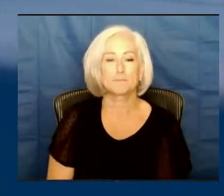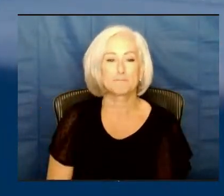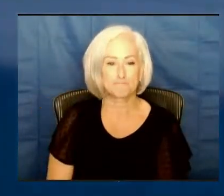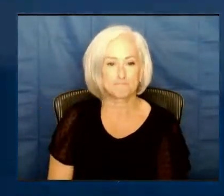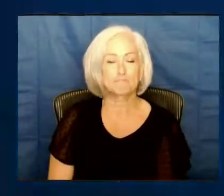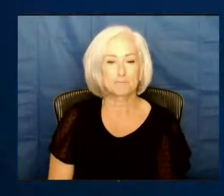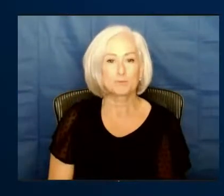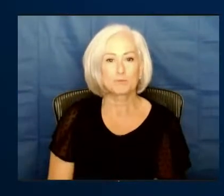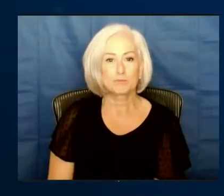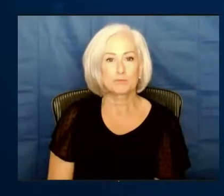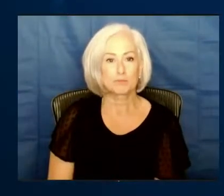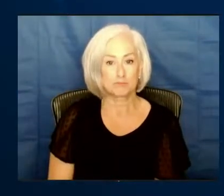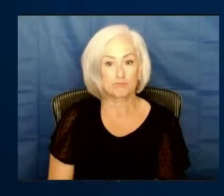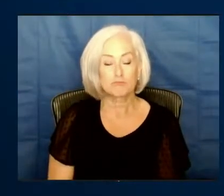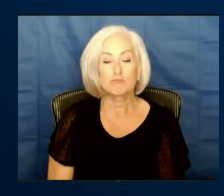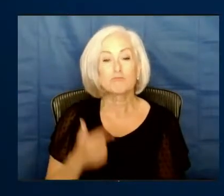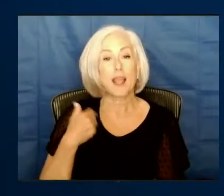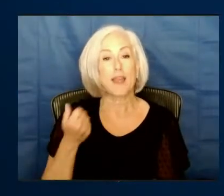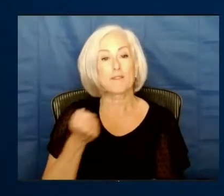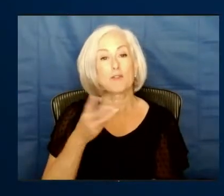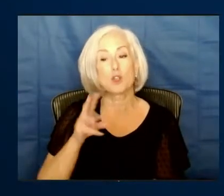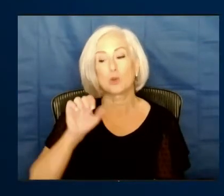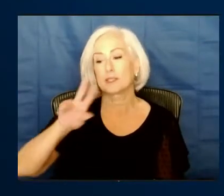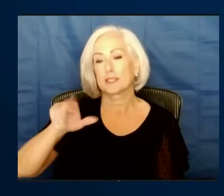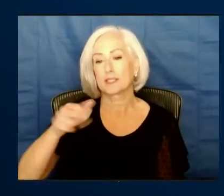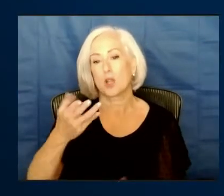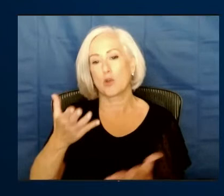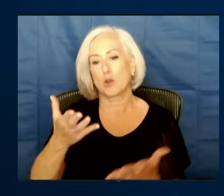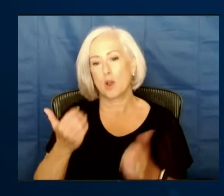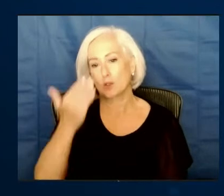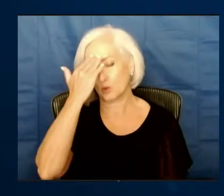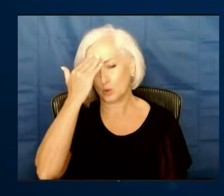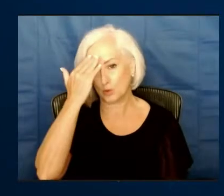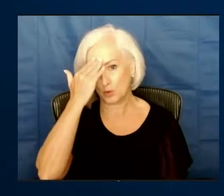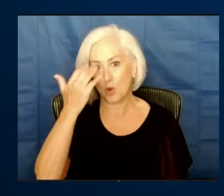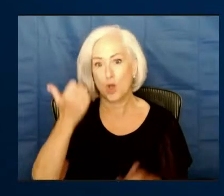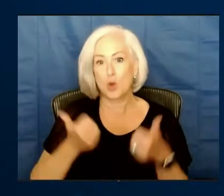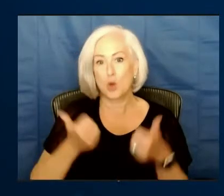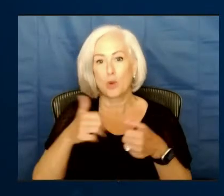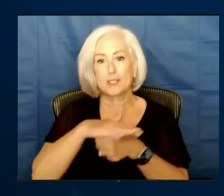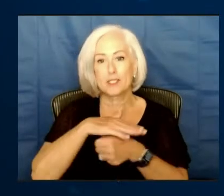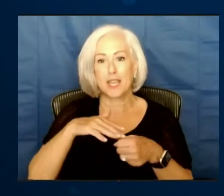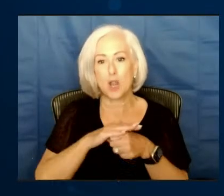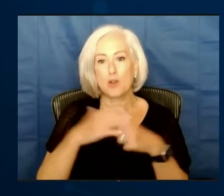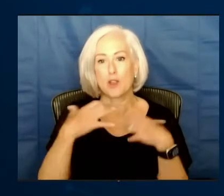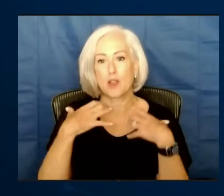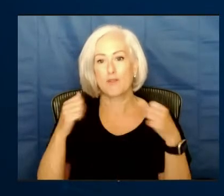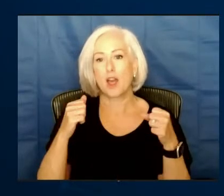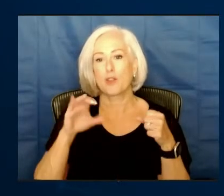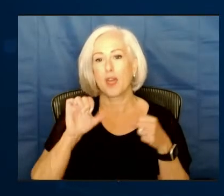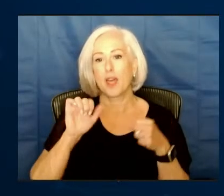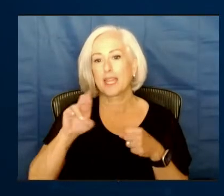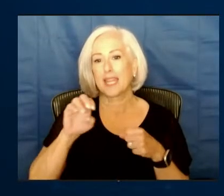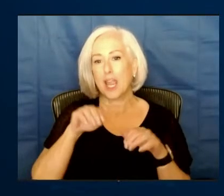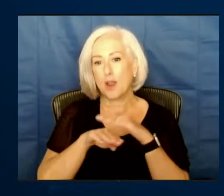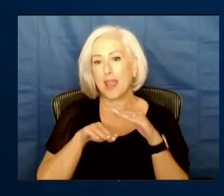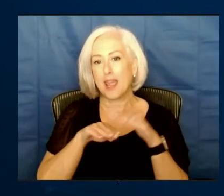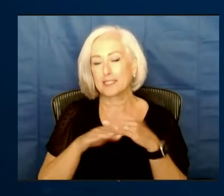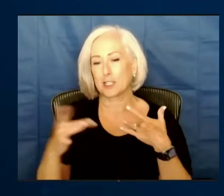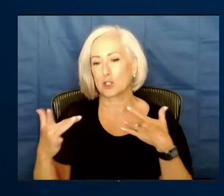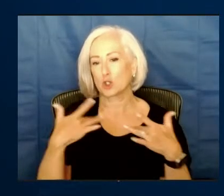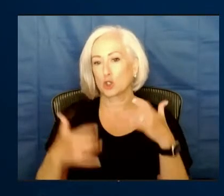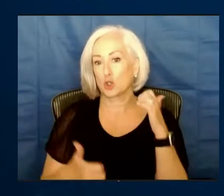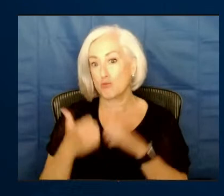couple, Dr. Stites. Sarah wants to know for our guests, what area of healthcare access concerns you the most? Is there areas that